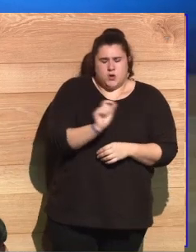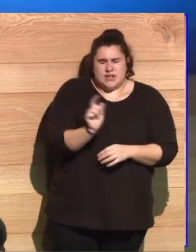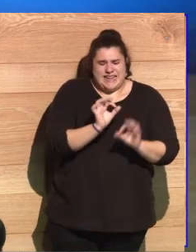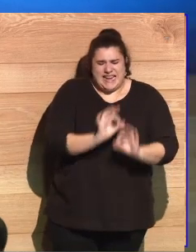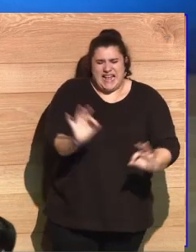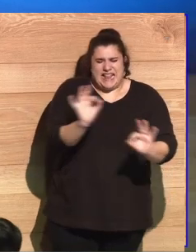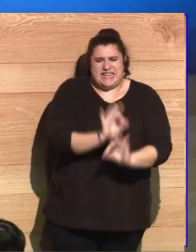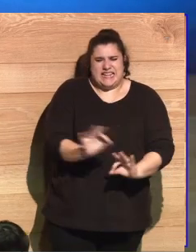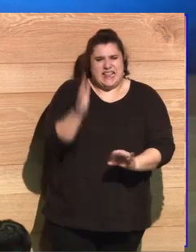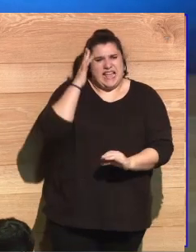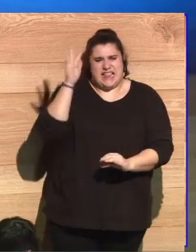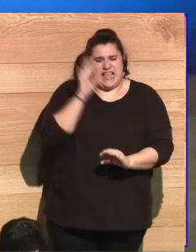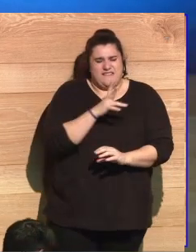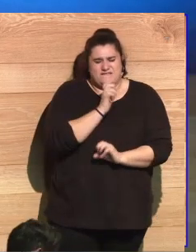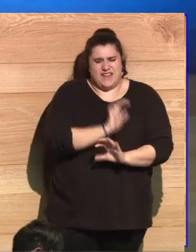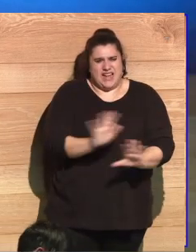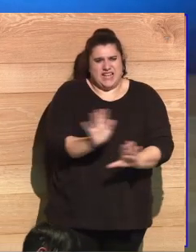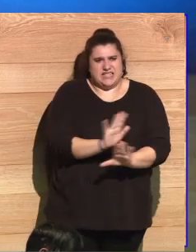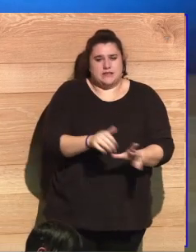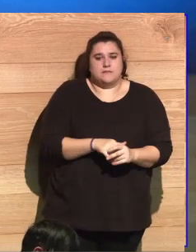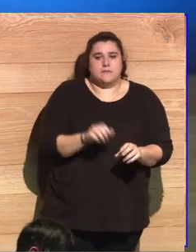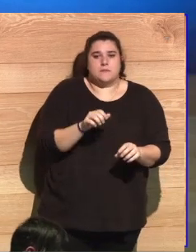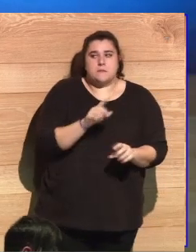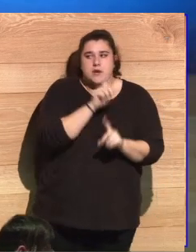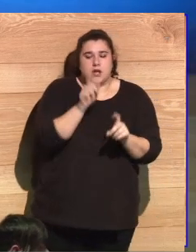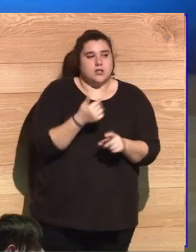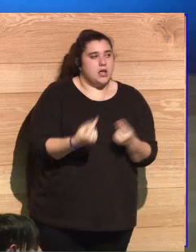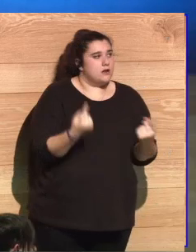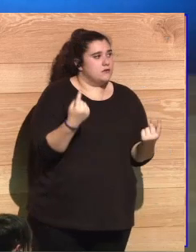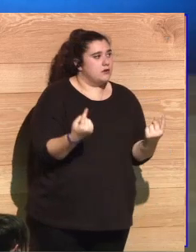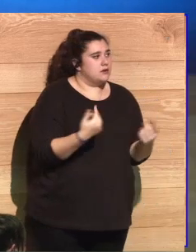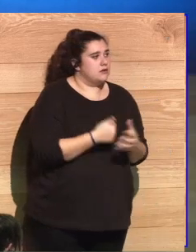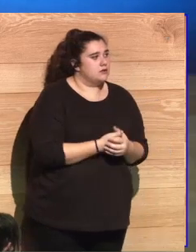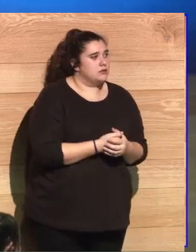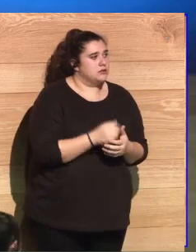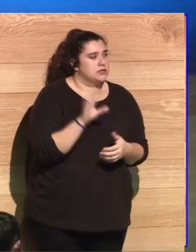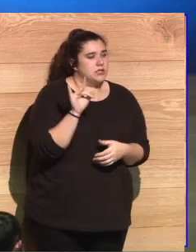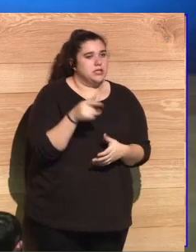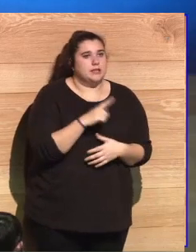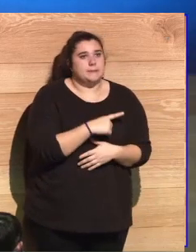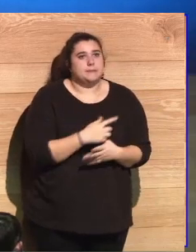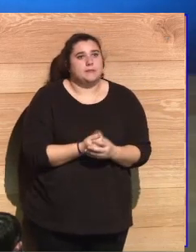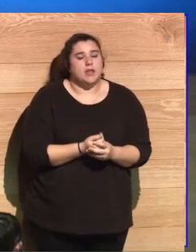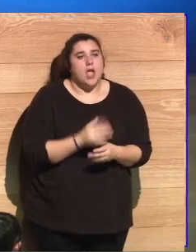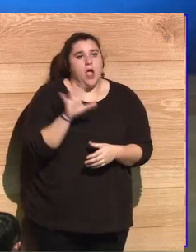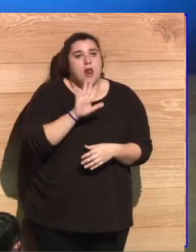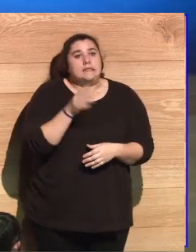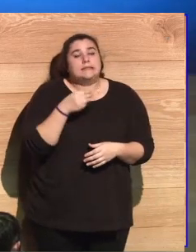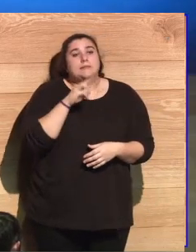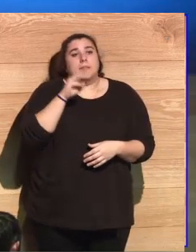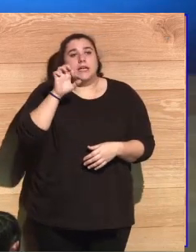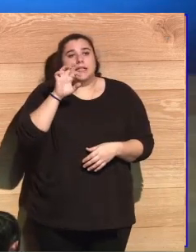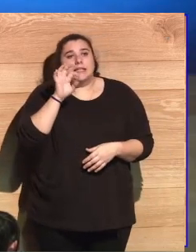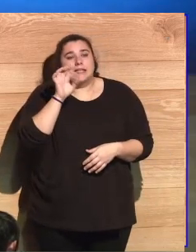No, I don't like that idea at all. So, any further question to me or to Alberto? Hello,